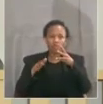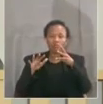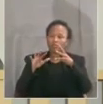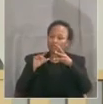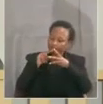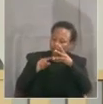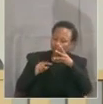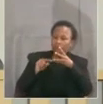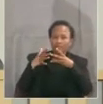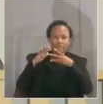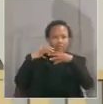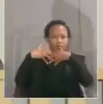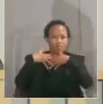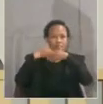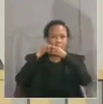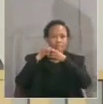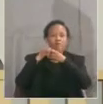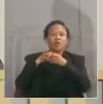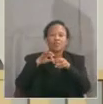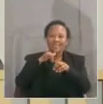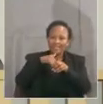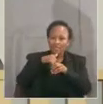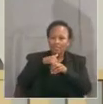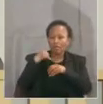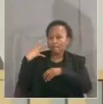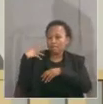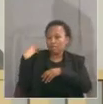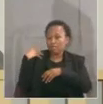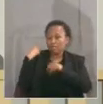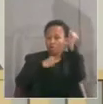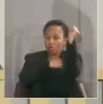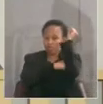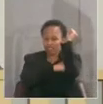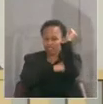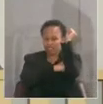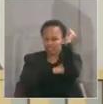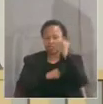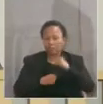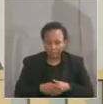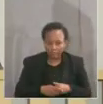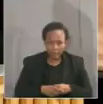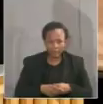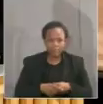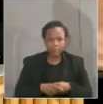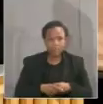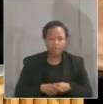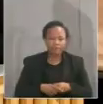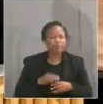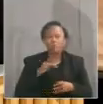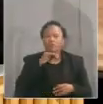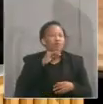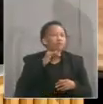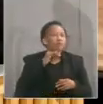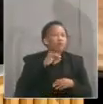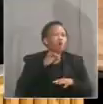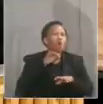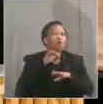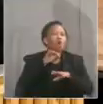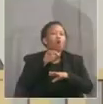established the Interministerial Committee. And what do you mean by overseen in this